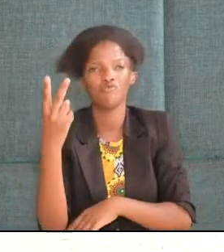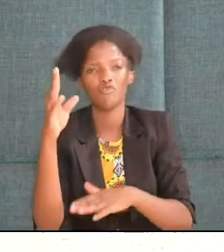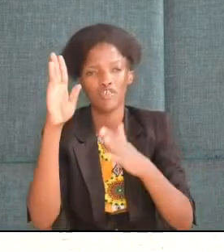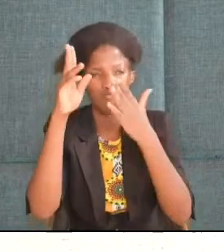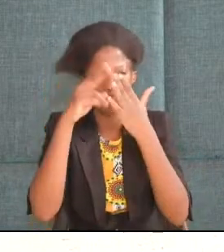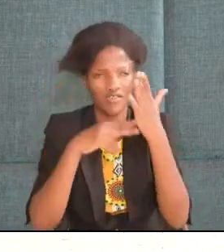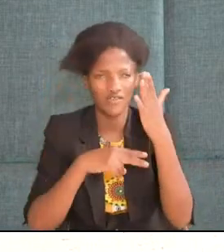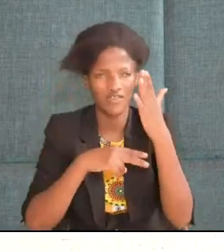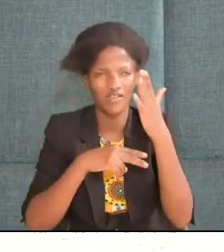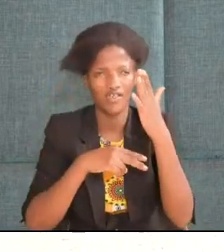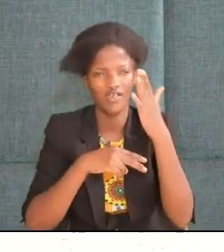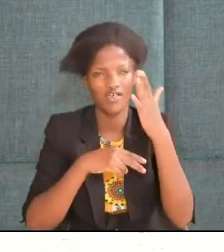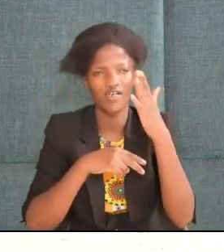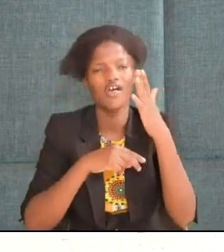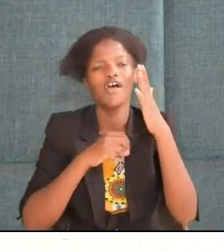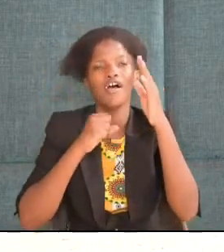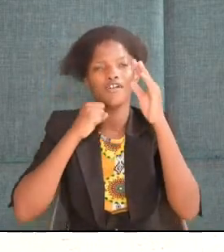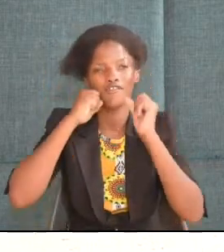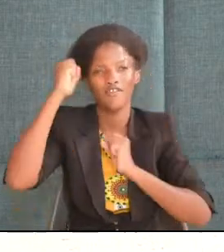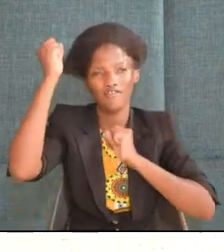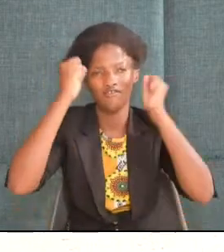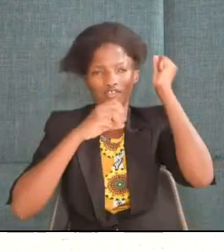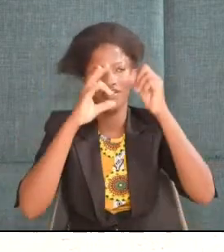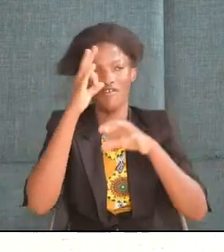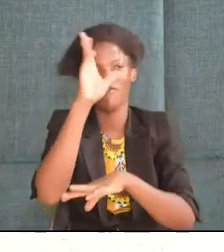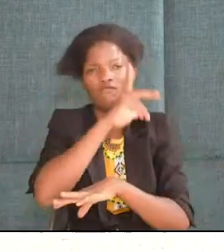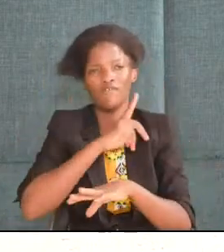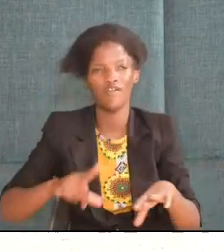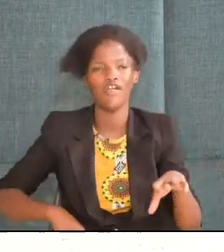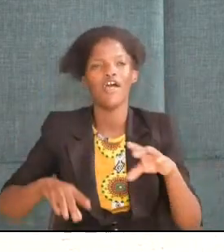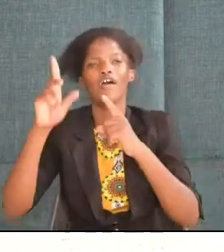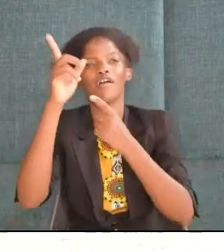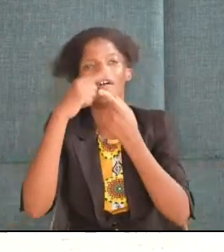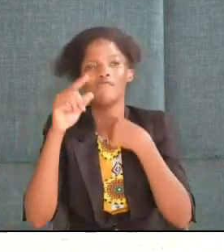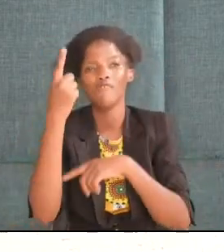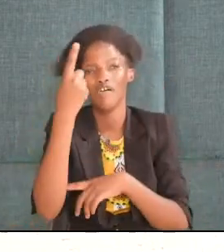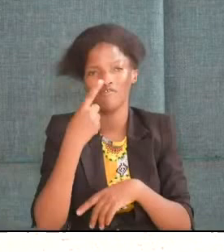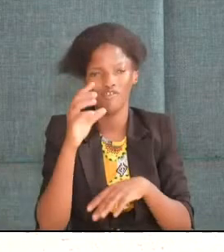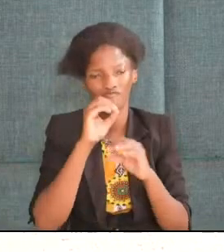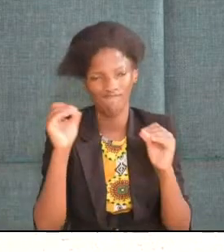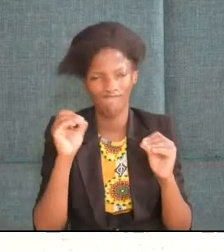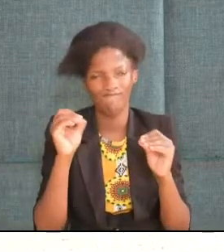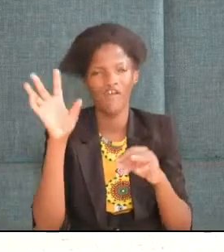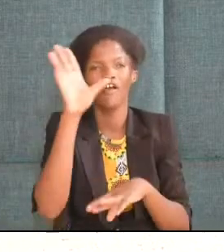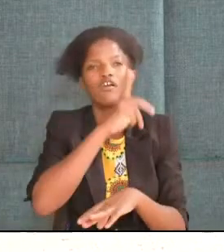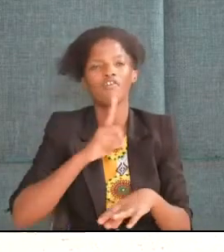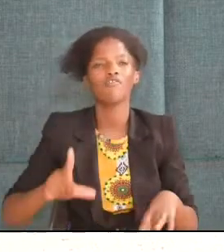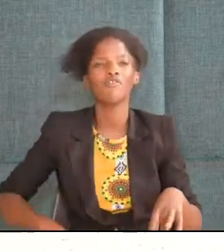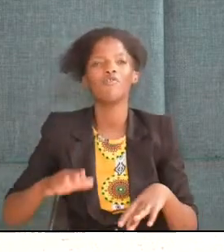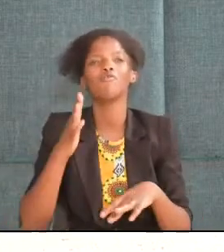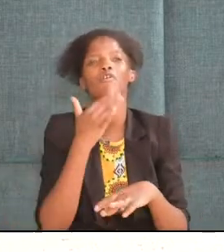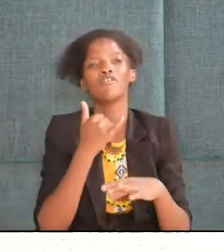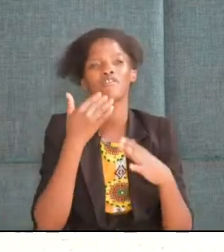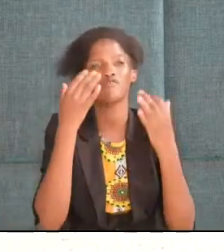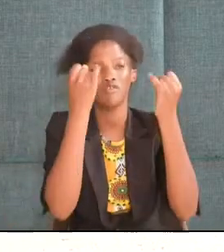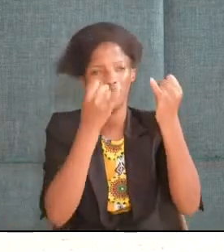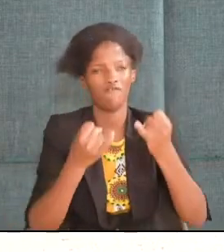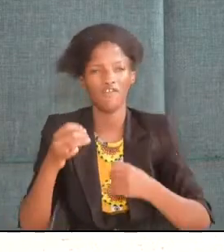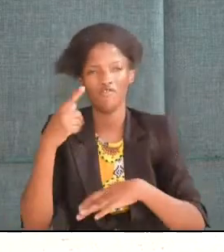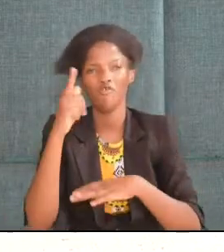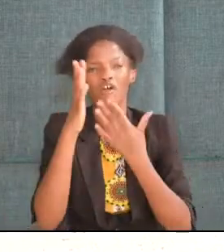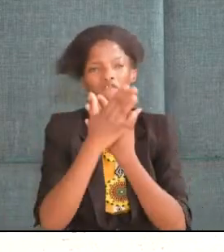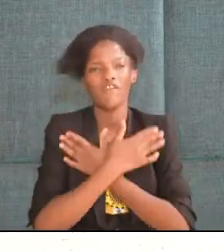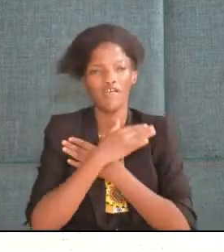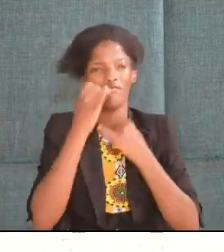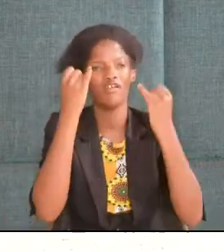a soldier in the army of God. Don't come alone. God wants you to invite a friend. Invite your